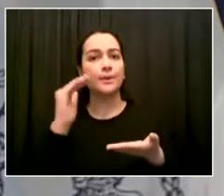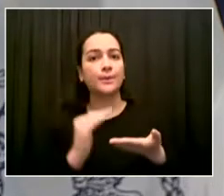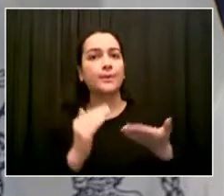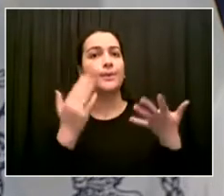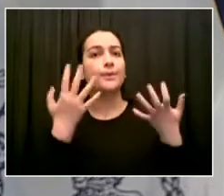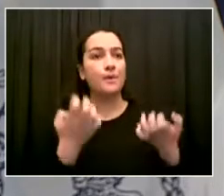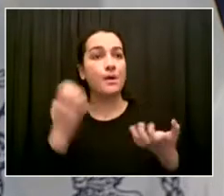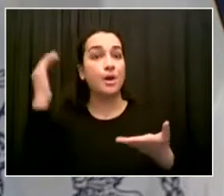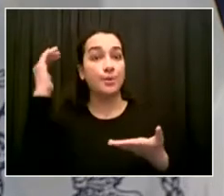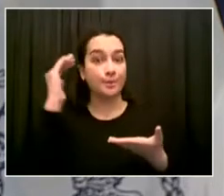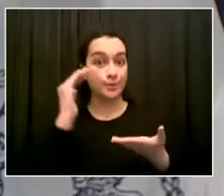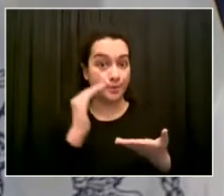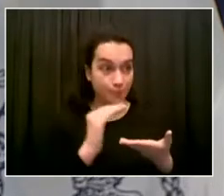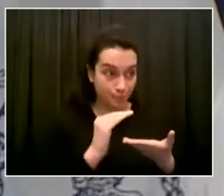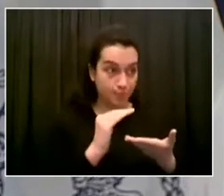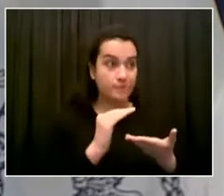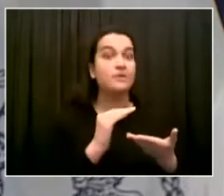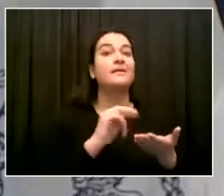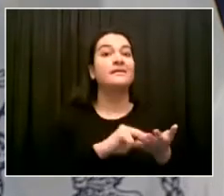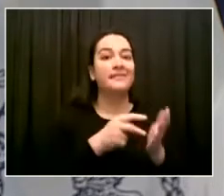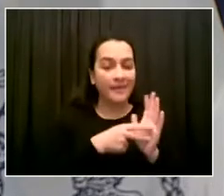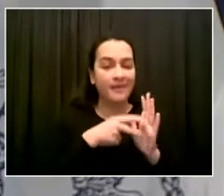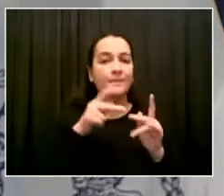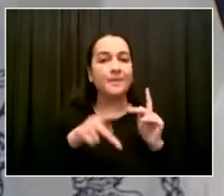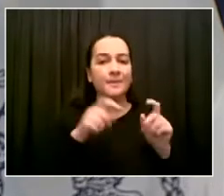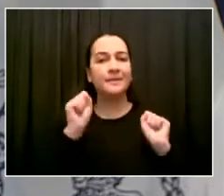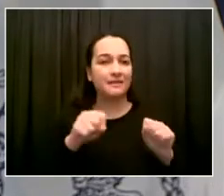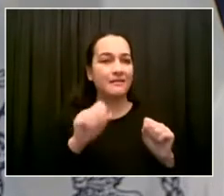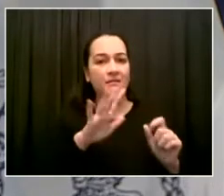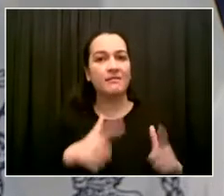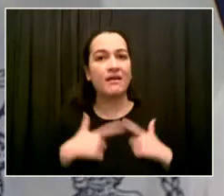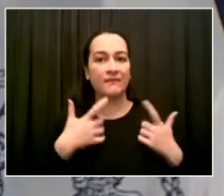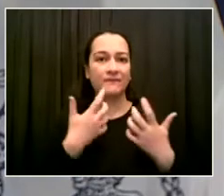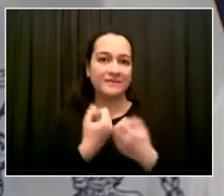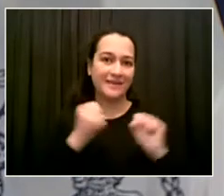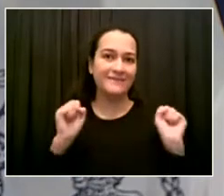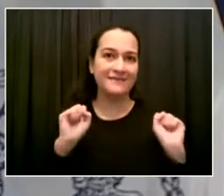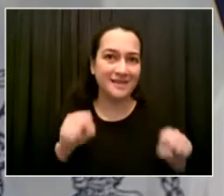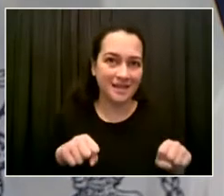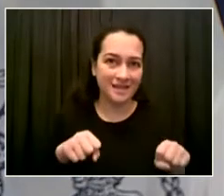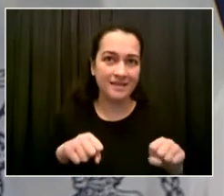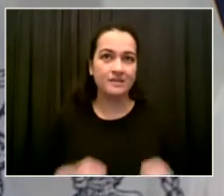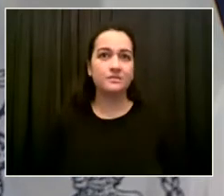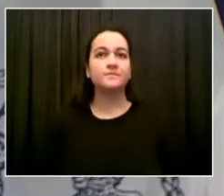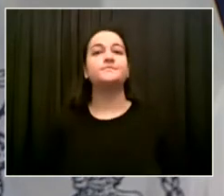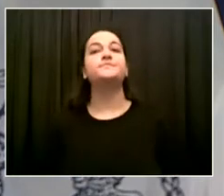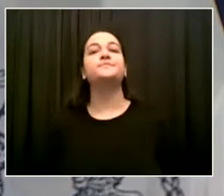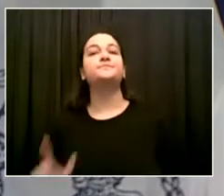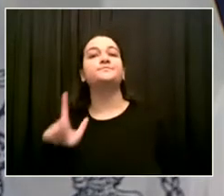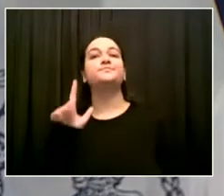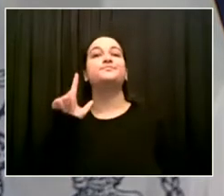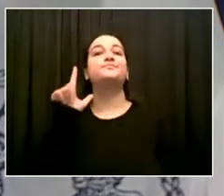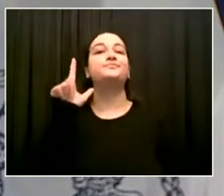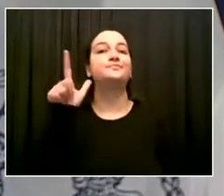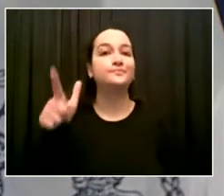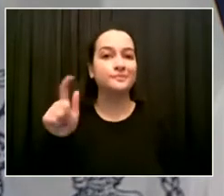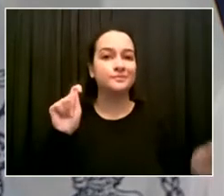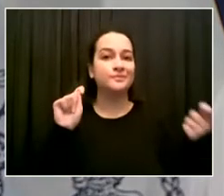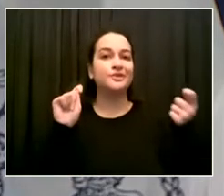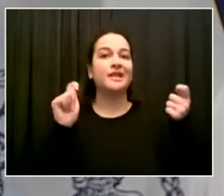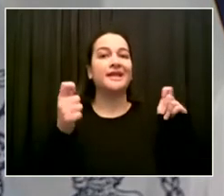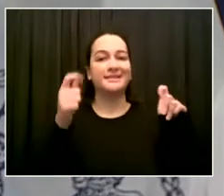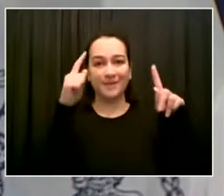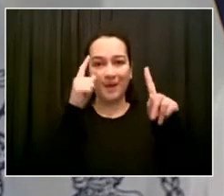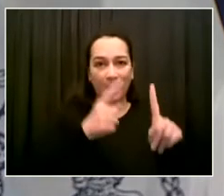learned a lot more about how to address COVID, we saw a very different reality. We saw people go into the hospital and come out alive much more often,